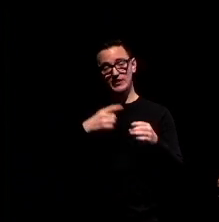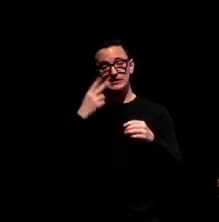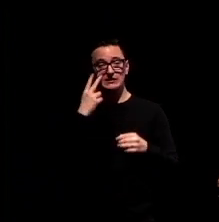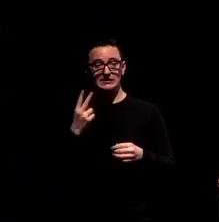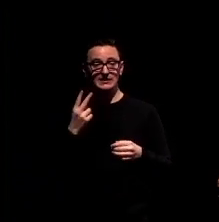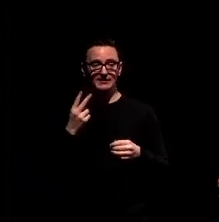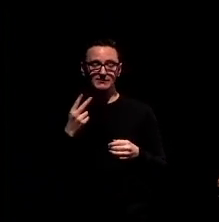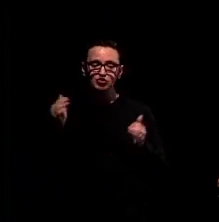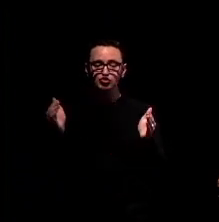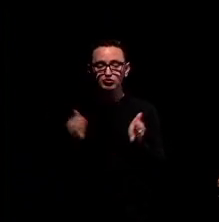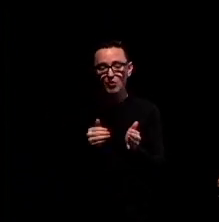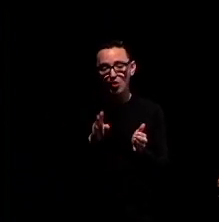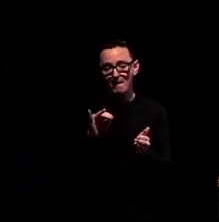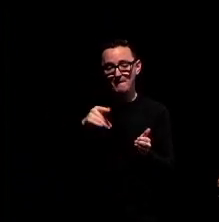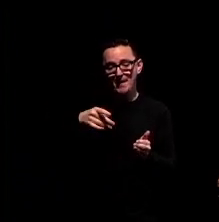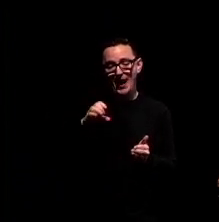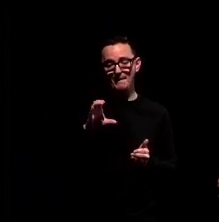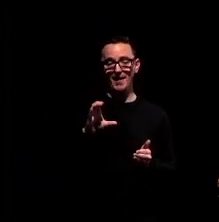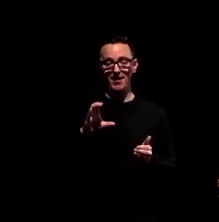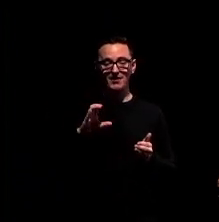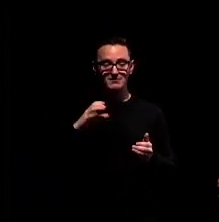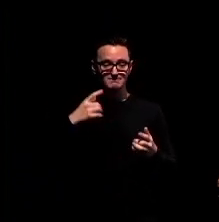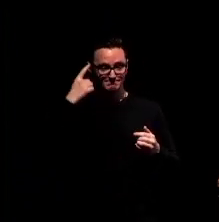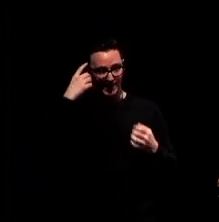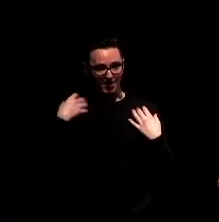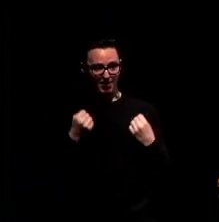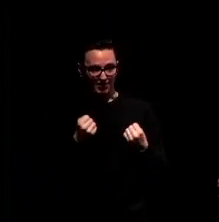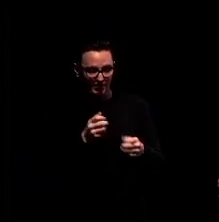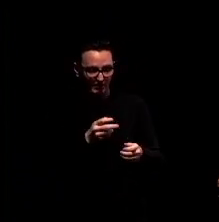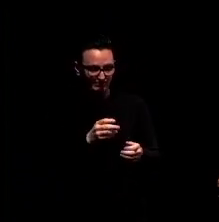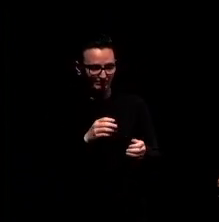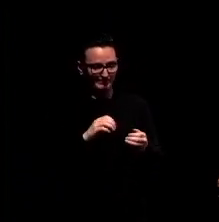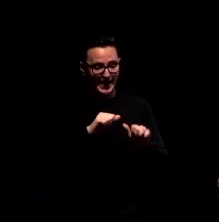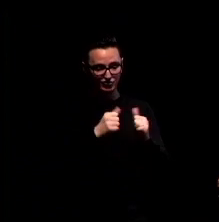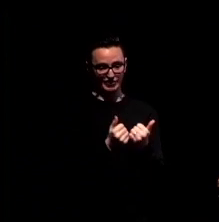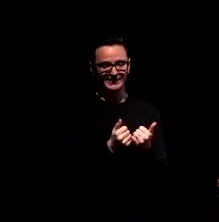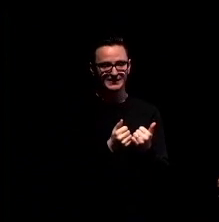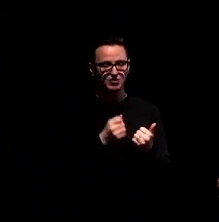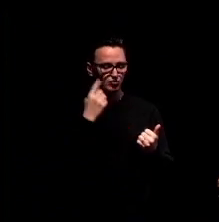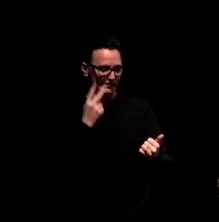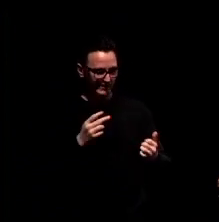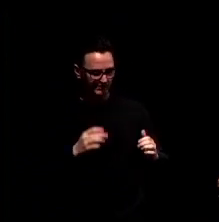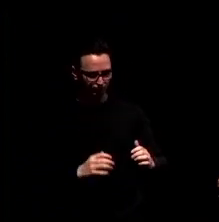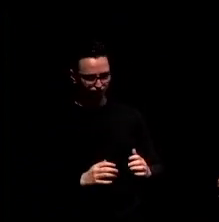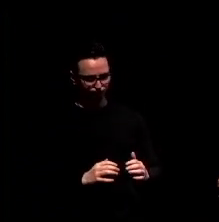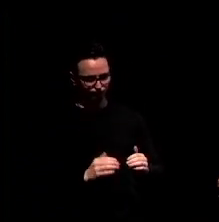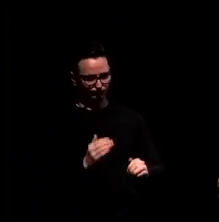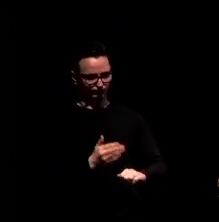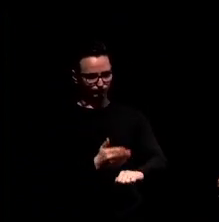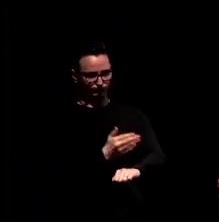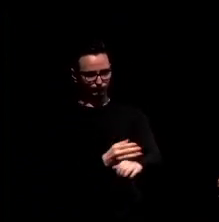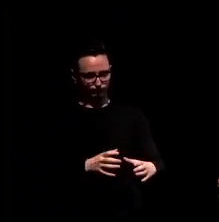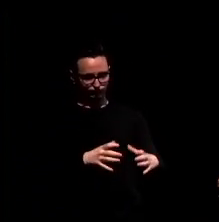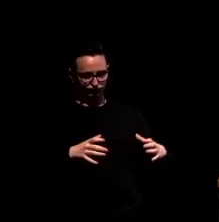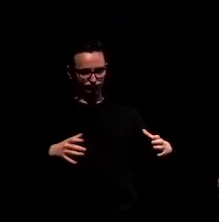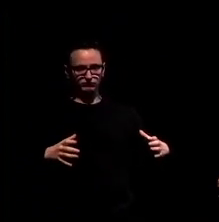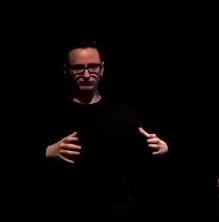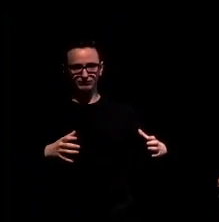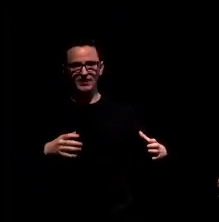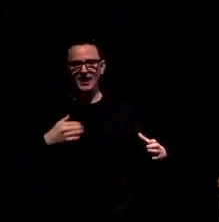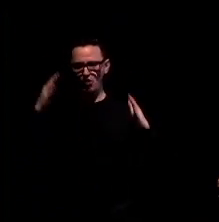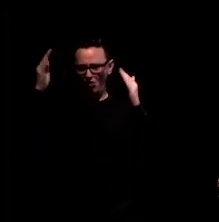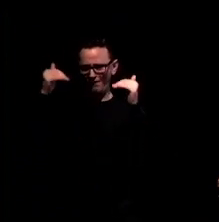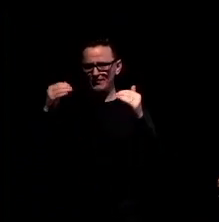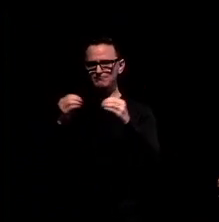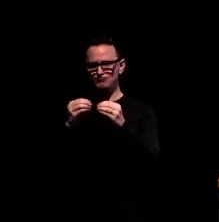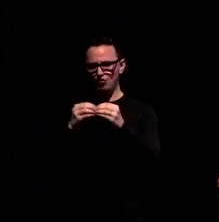agencies, they're going to be able to grow and become stronger as well, and hopefully we'll get even more of them developing across the state of Minnesota.